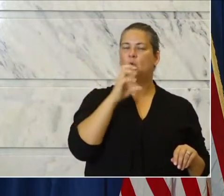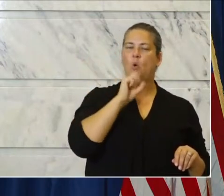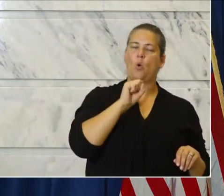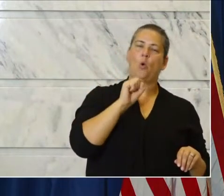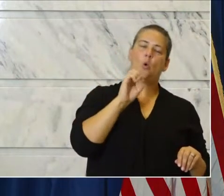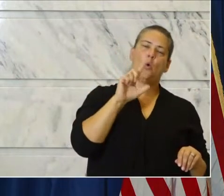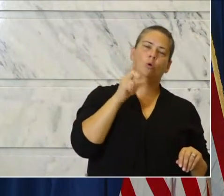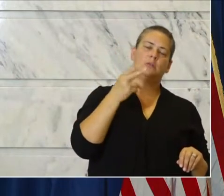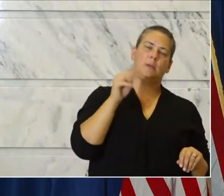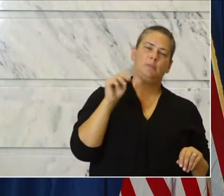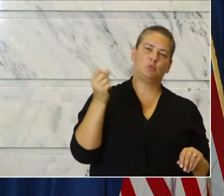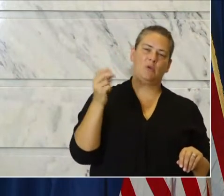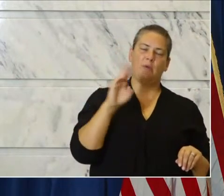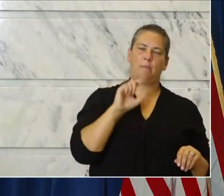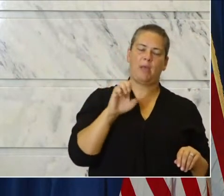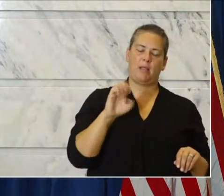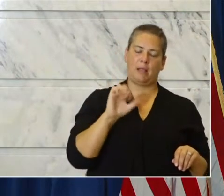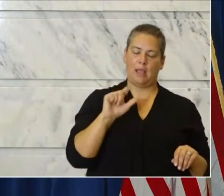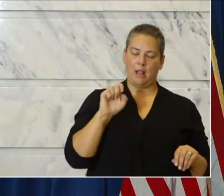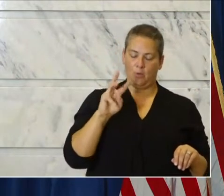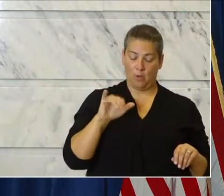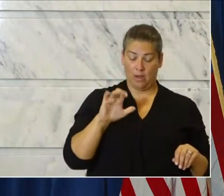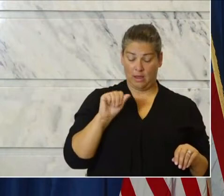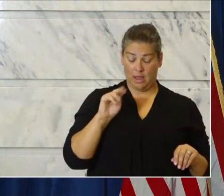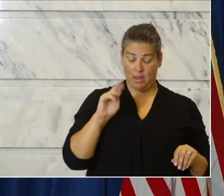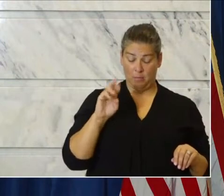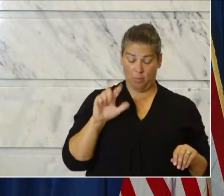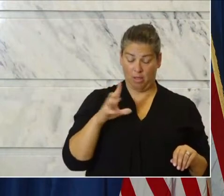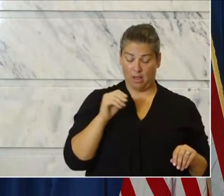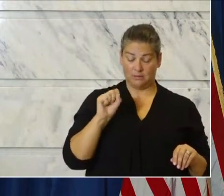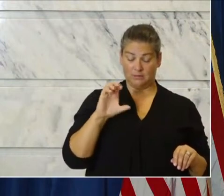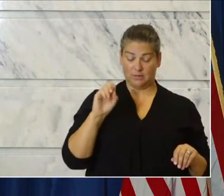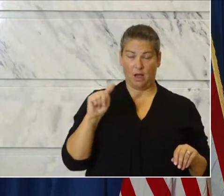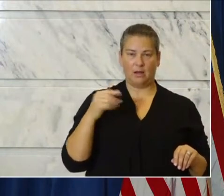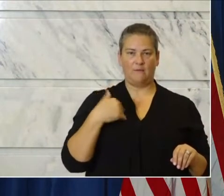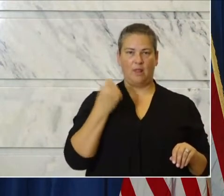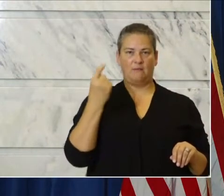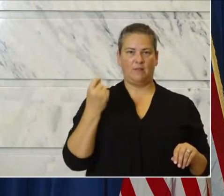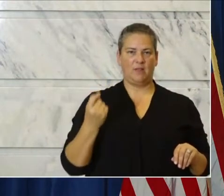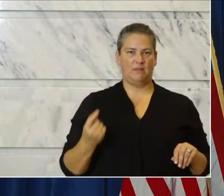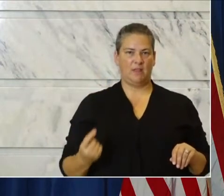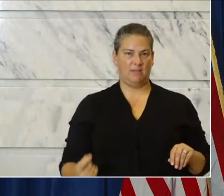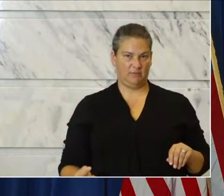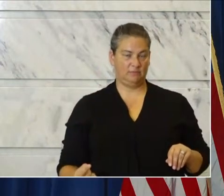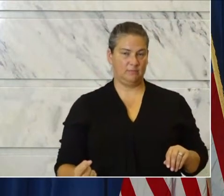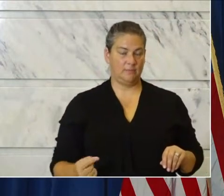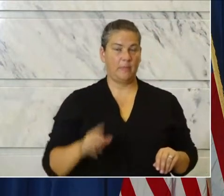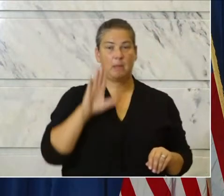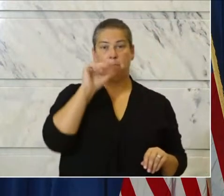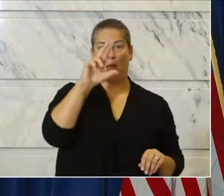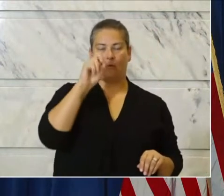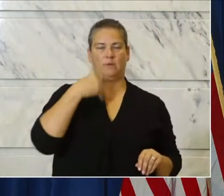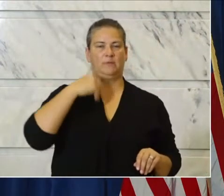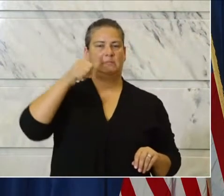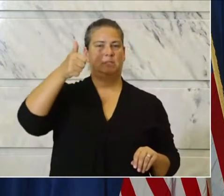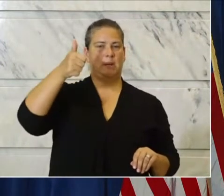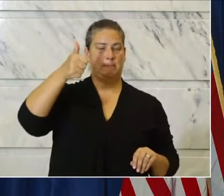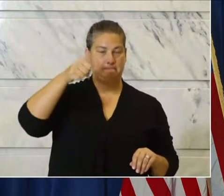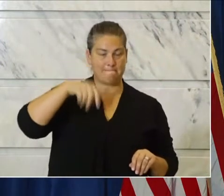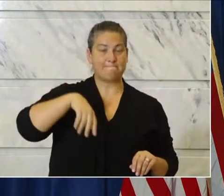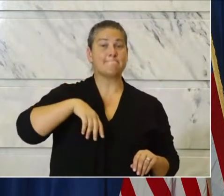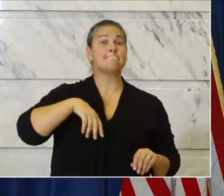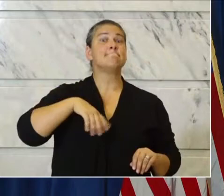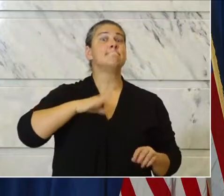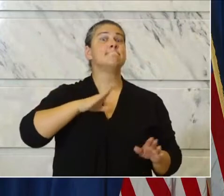12. Bell, Callaway, Campbell, and Scott, all with 11 cases apiece. Barron with 10. And